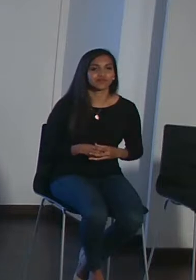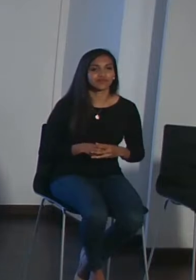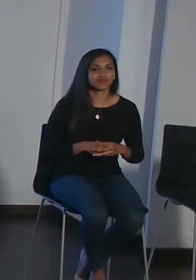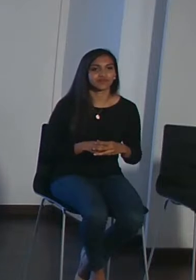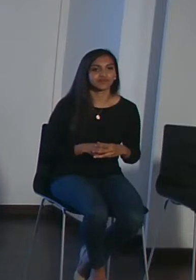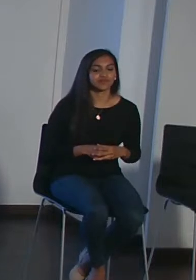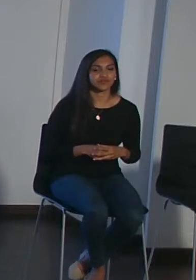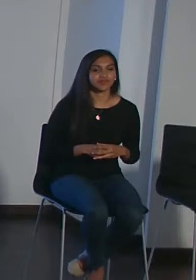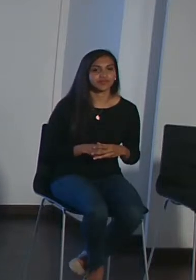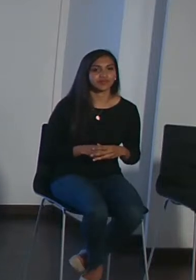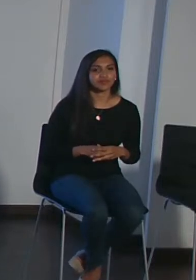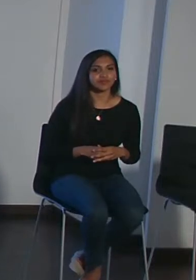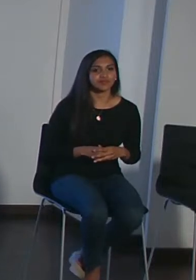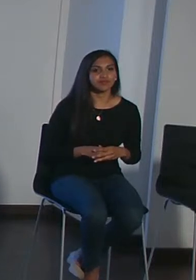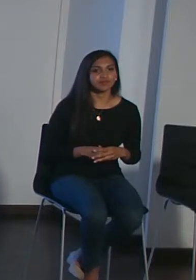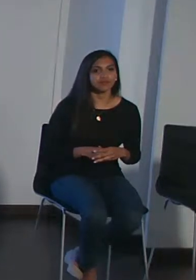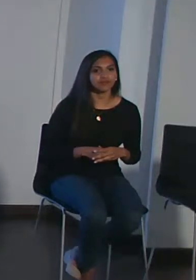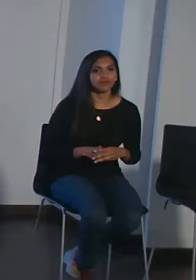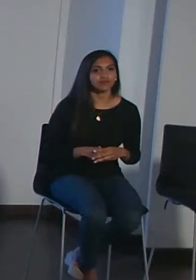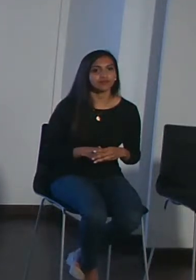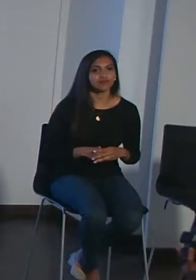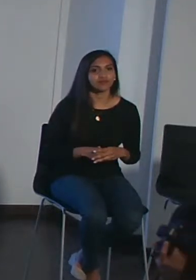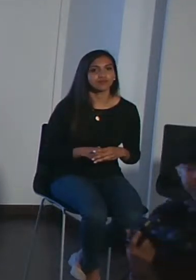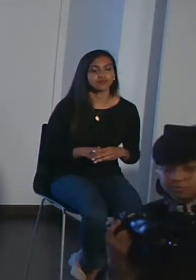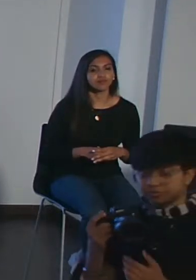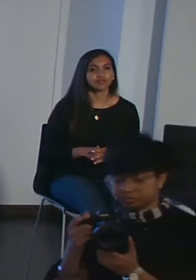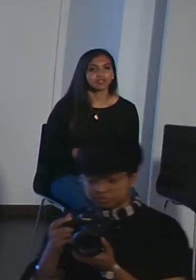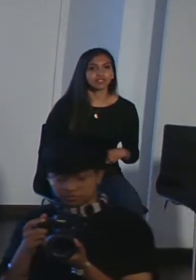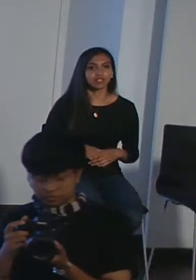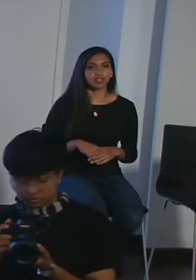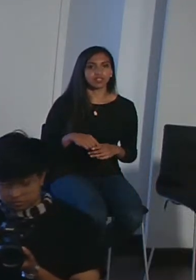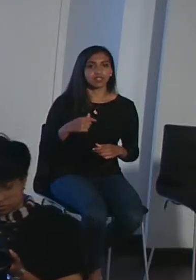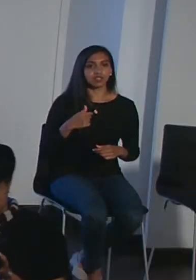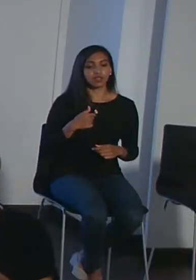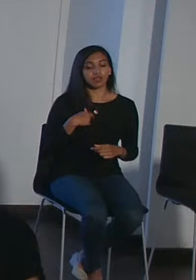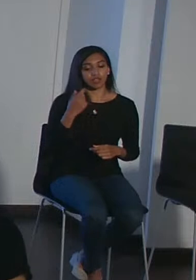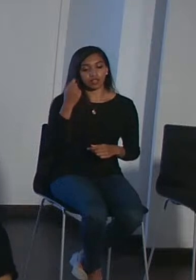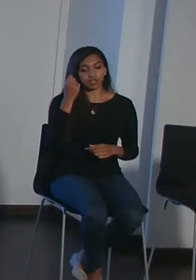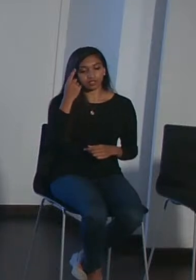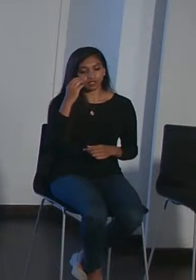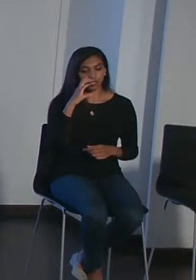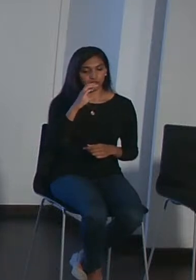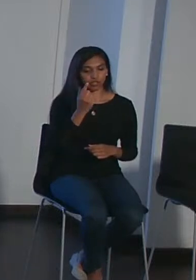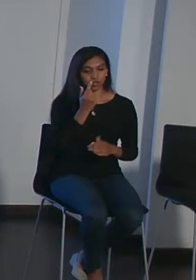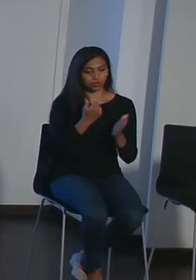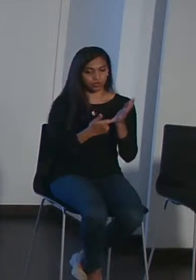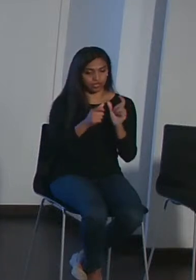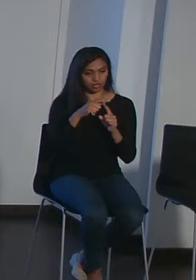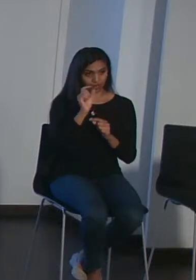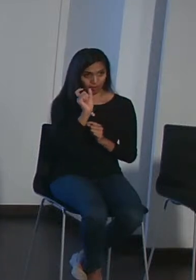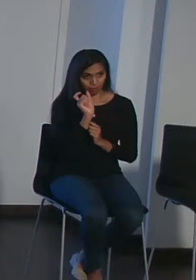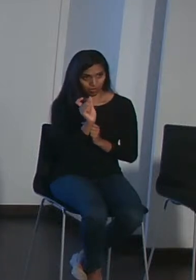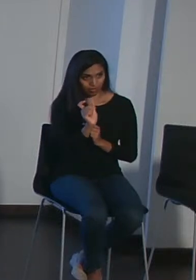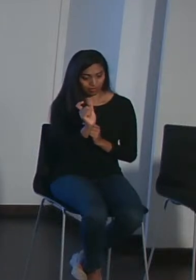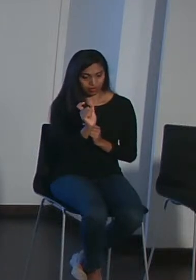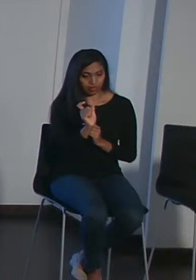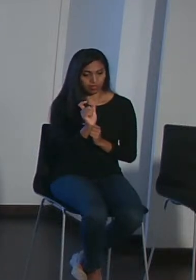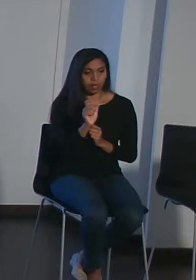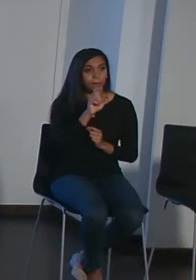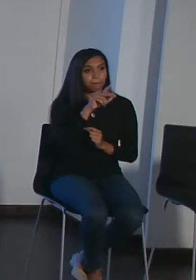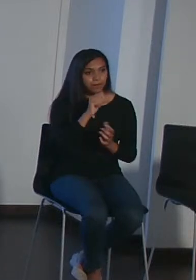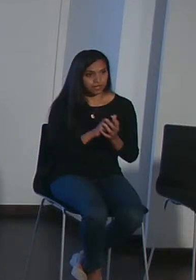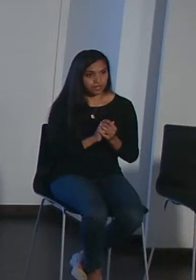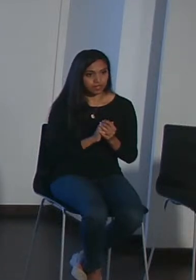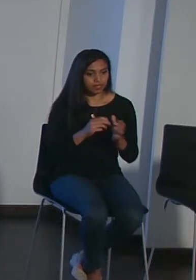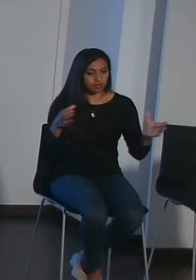Um, One of the ways I've understood curation is creation of a space and taking that very literally. Uh,